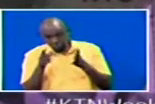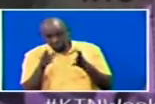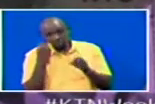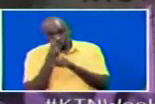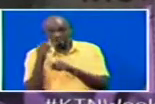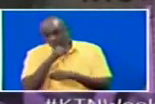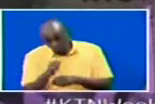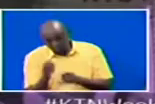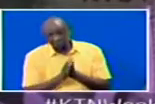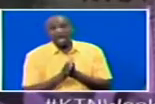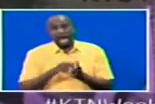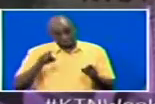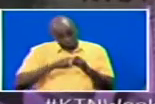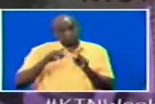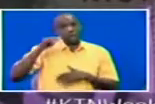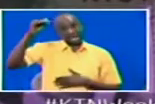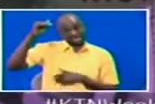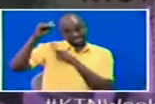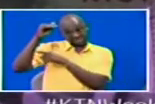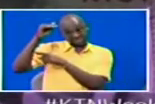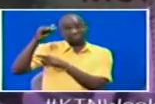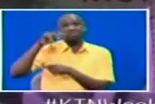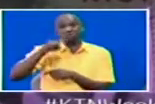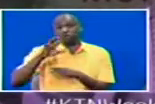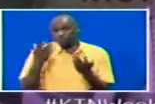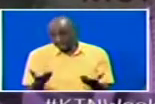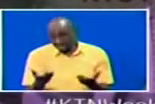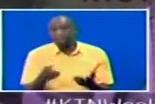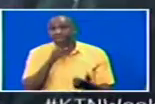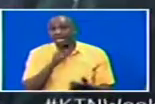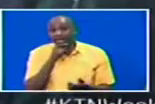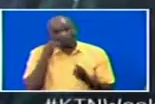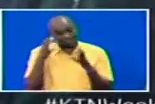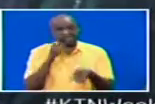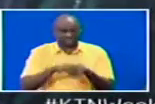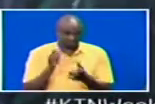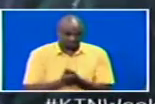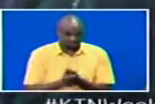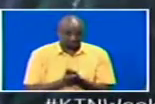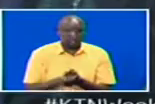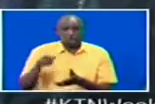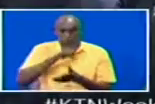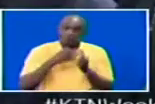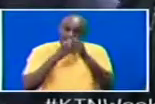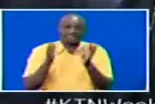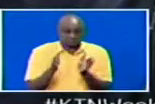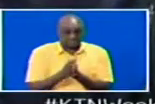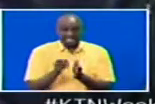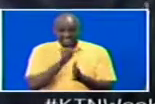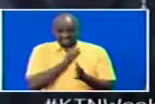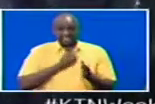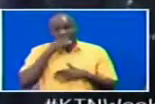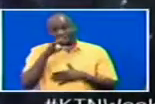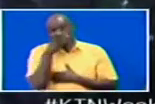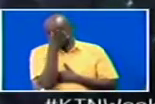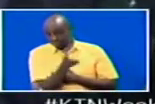12 years. Then we have adults, majorly male. Local leaders, including Senate Speaker